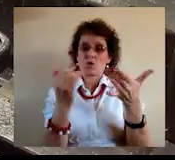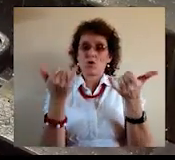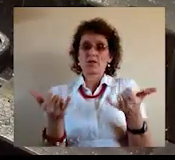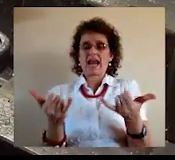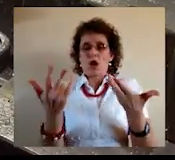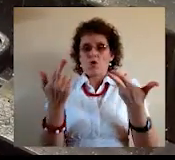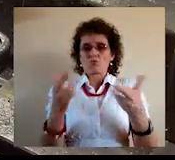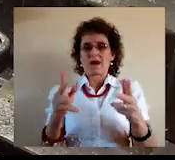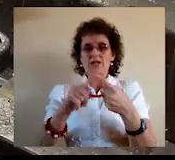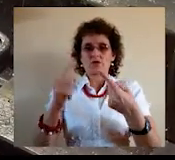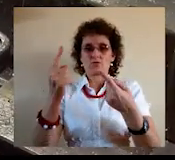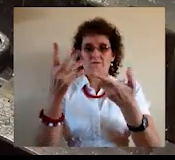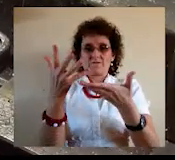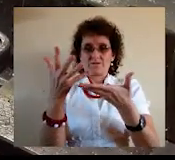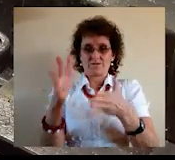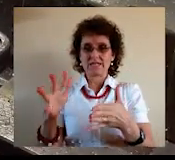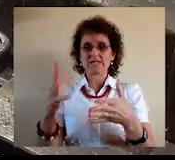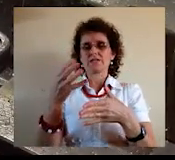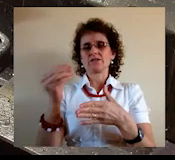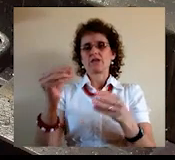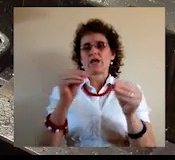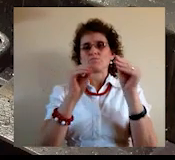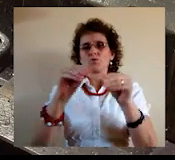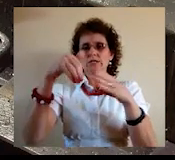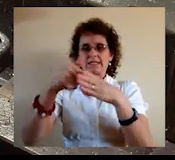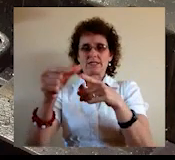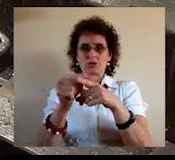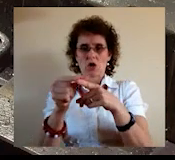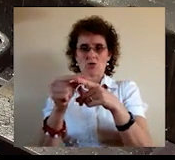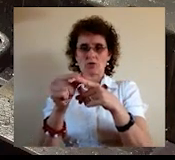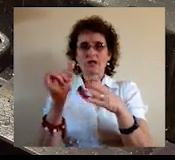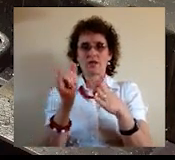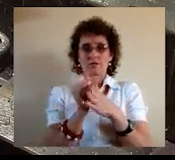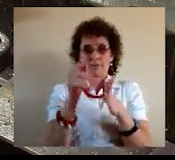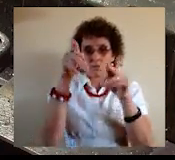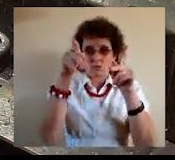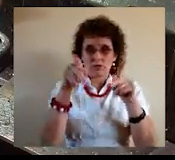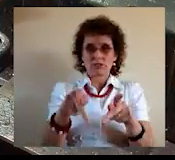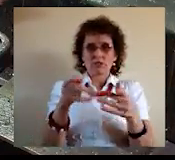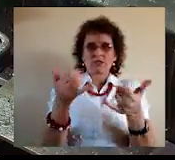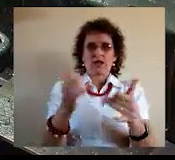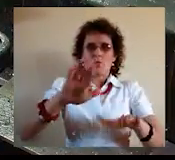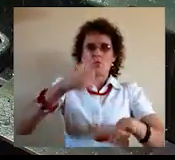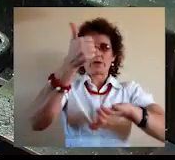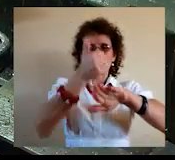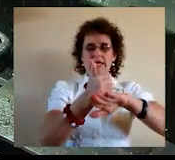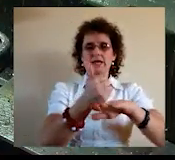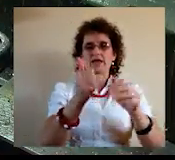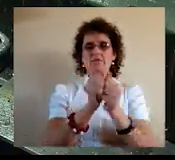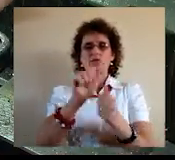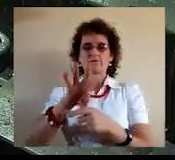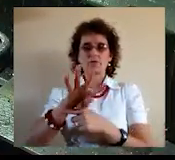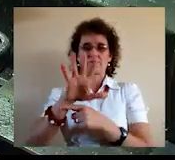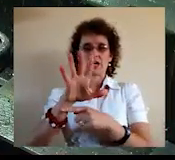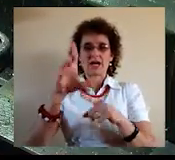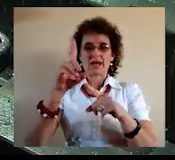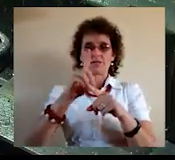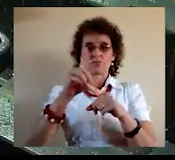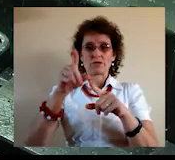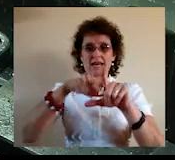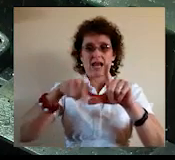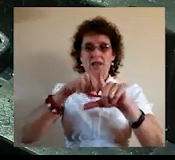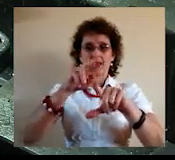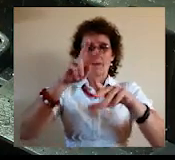to be finished and brought down to tolerance. Well, that's what this individual is doing now. He's found his 45 degree angles on each